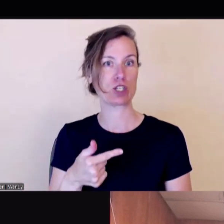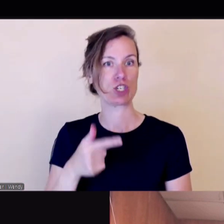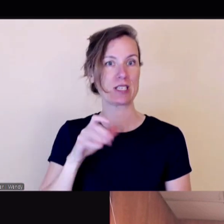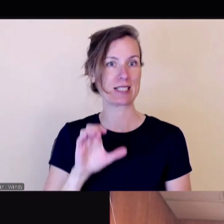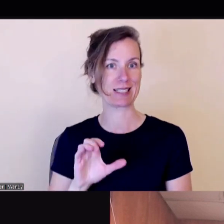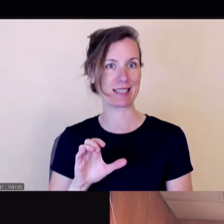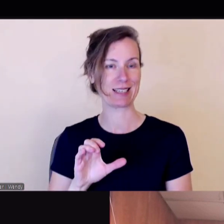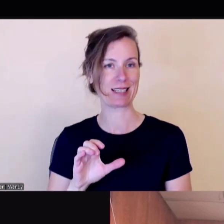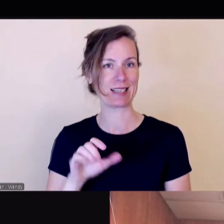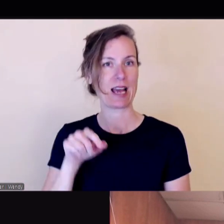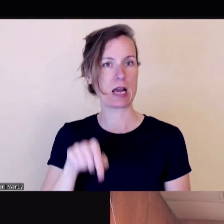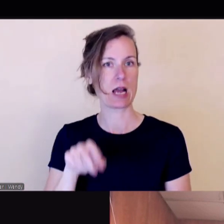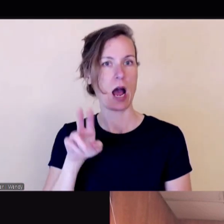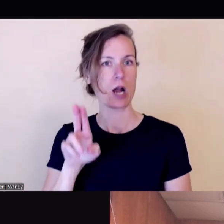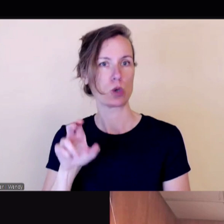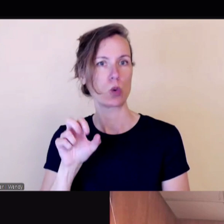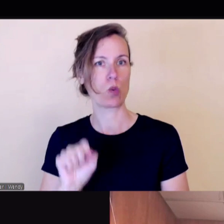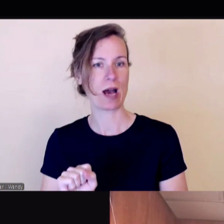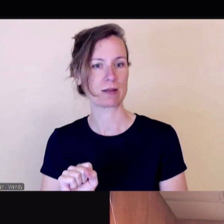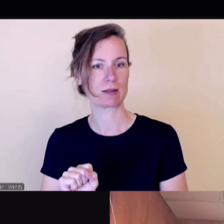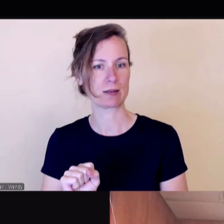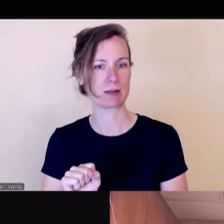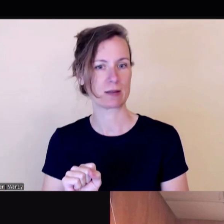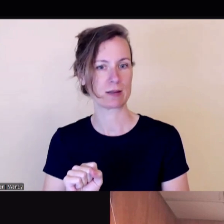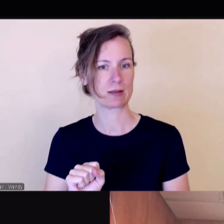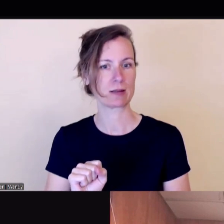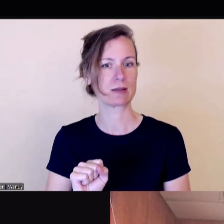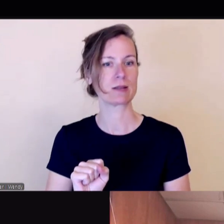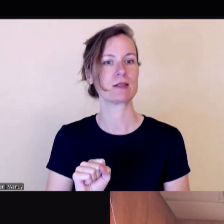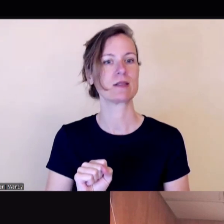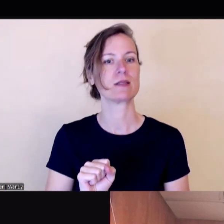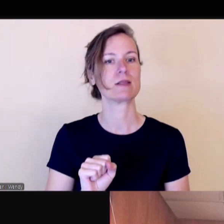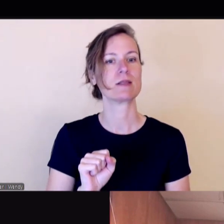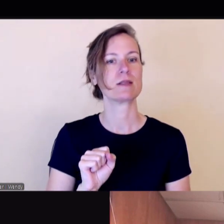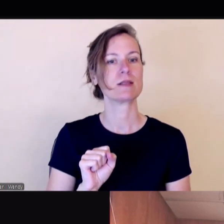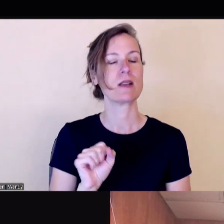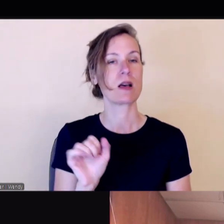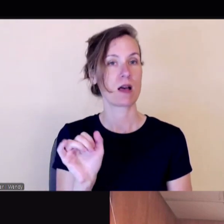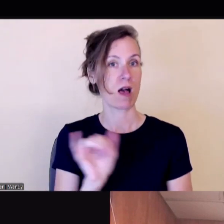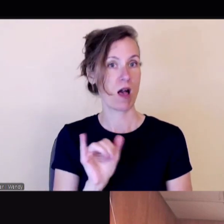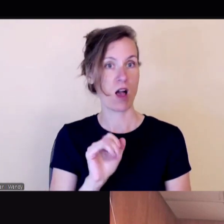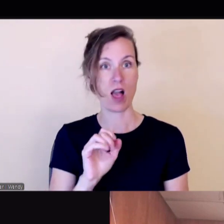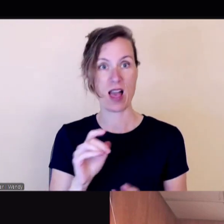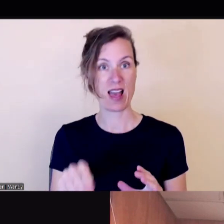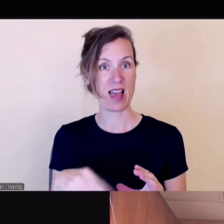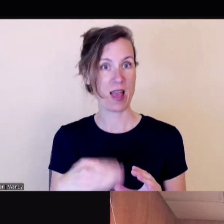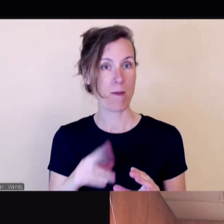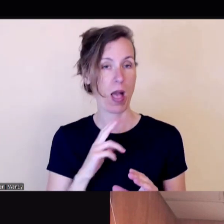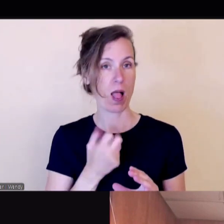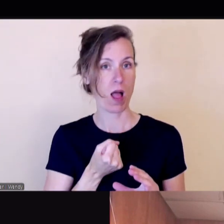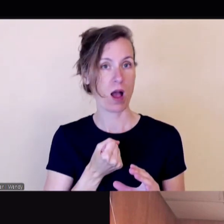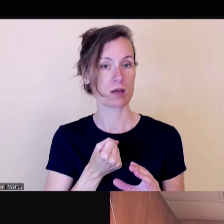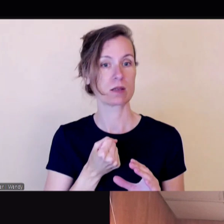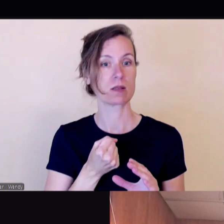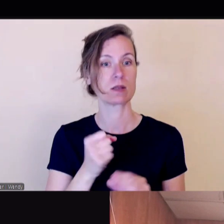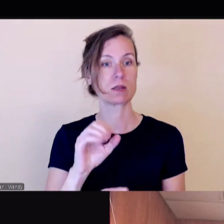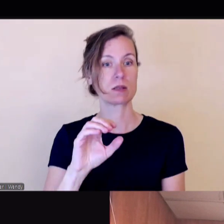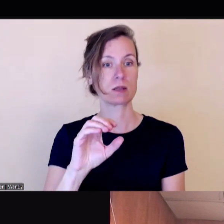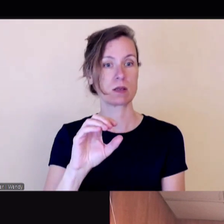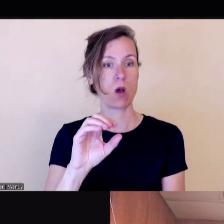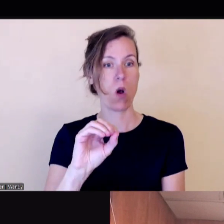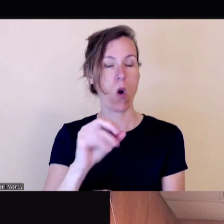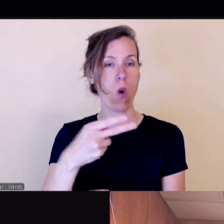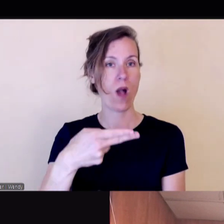mypgc.us. And then lastly, you can email us if you'd like to at ohrstaff, all one word, all squished